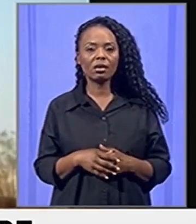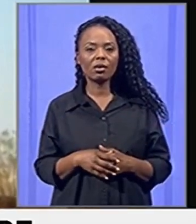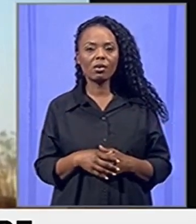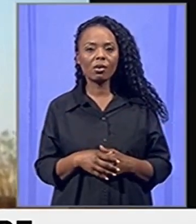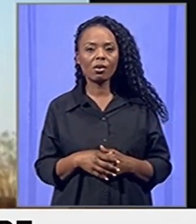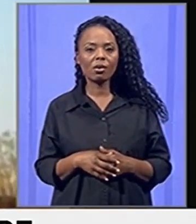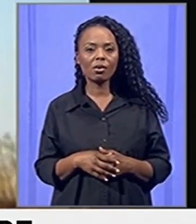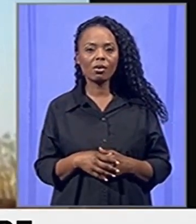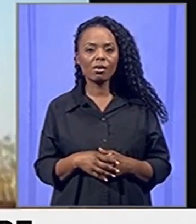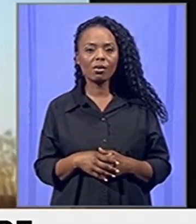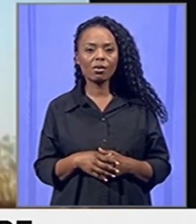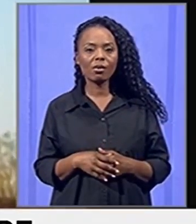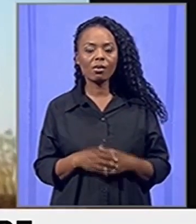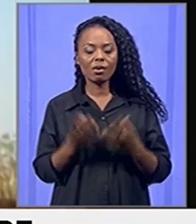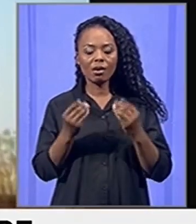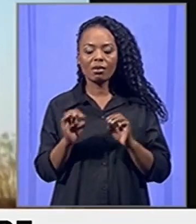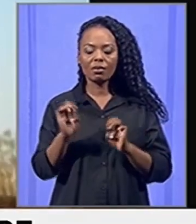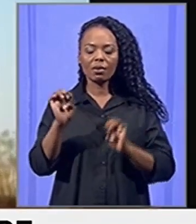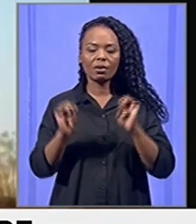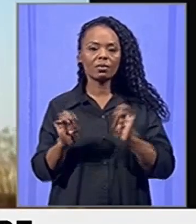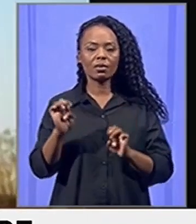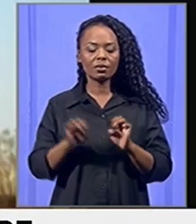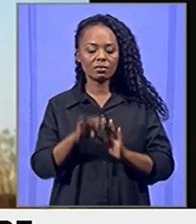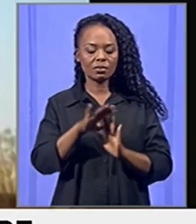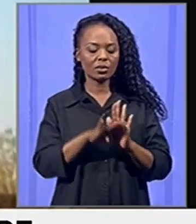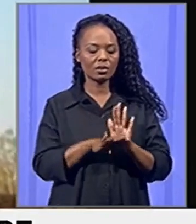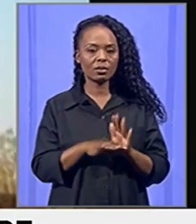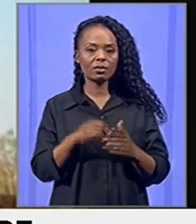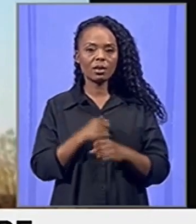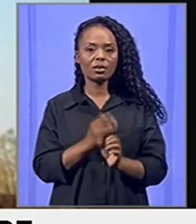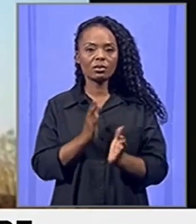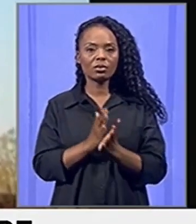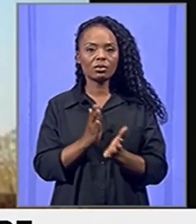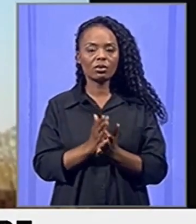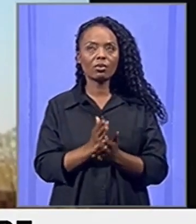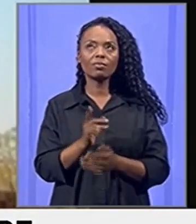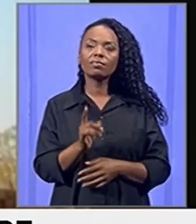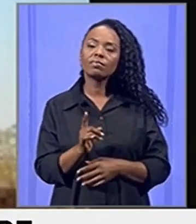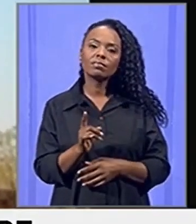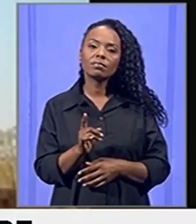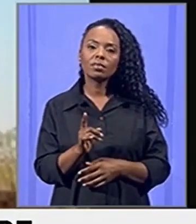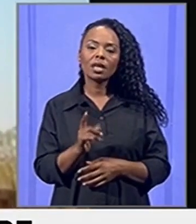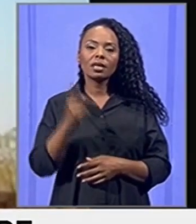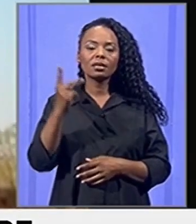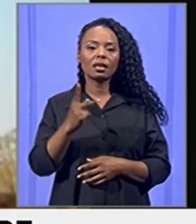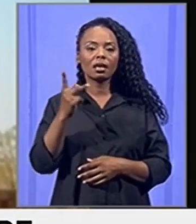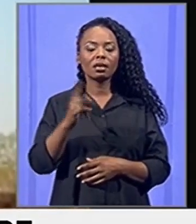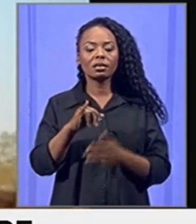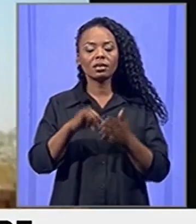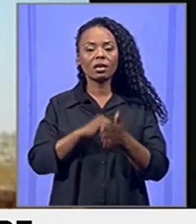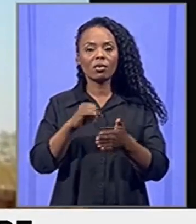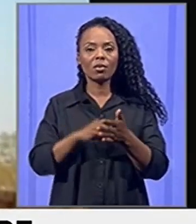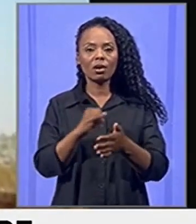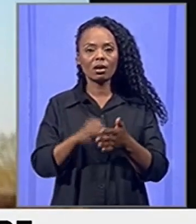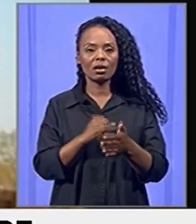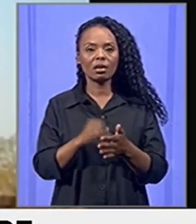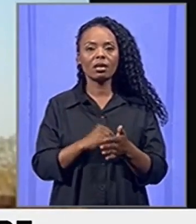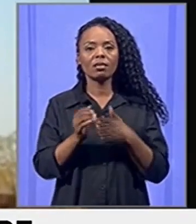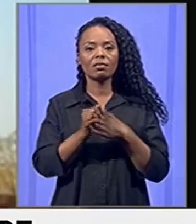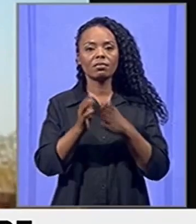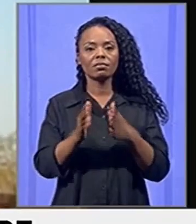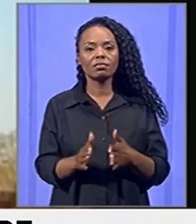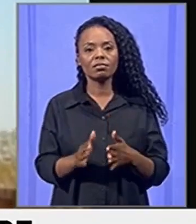to reevaluate the whole program to ensure that come the 2nd of January, we've got candidates that are also going